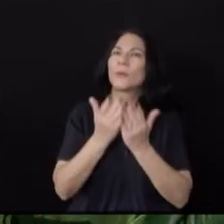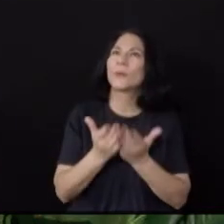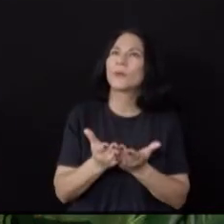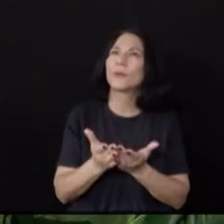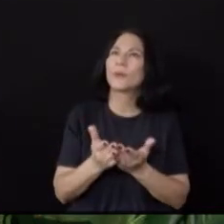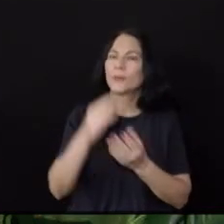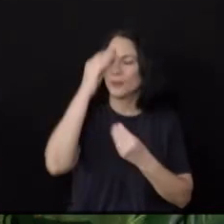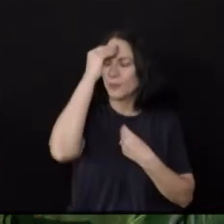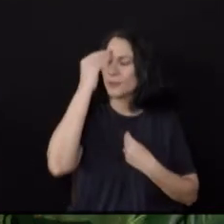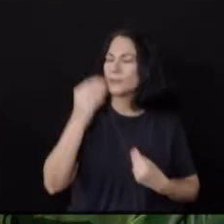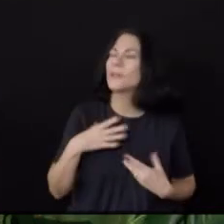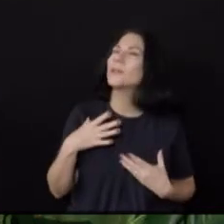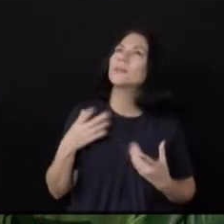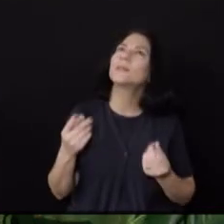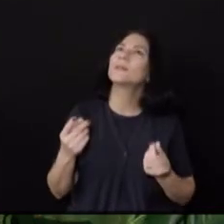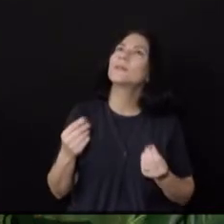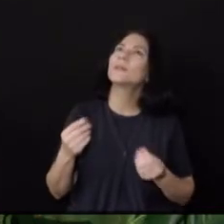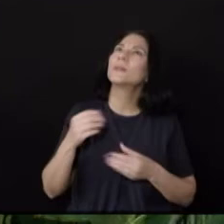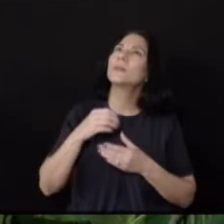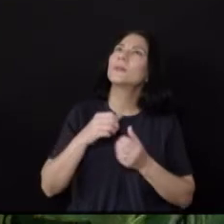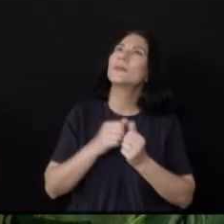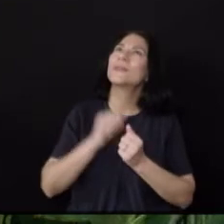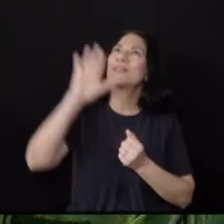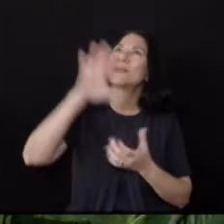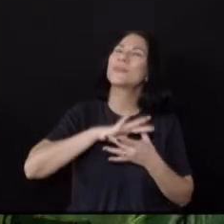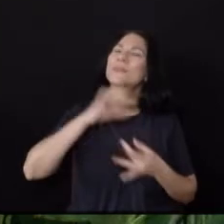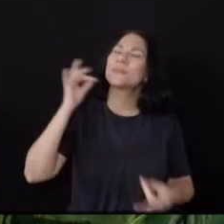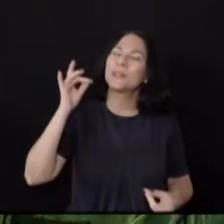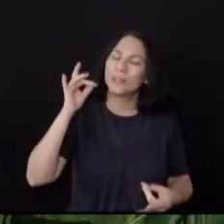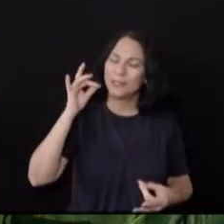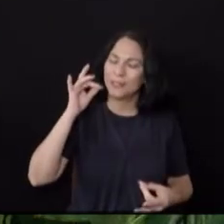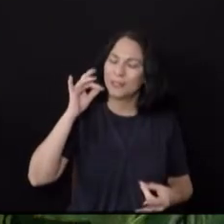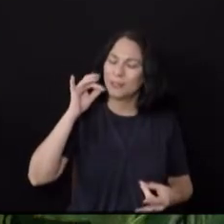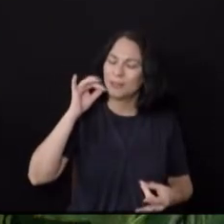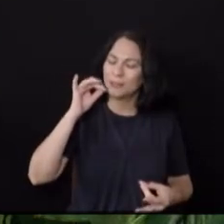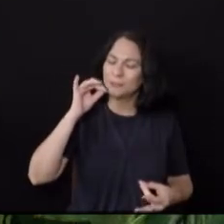Order our steps in your spirit,